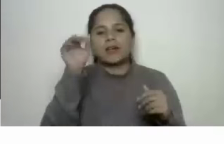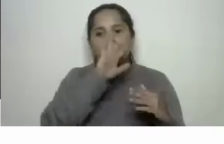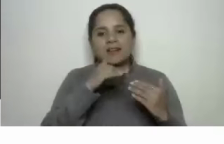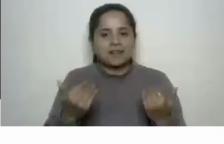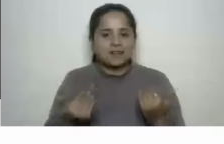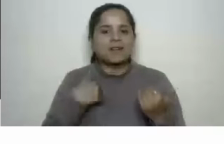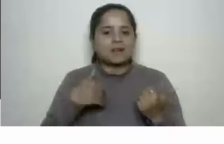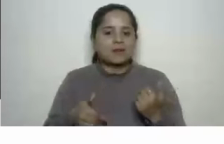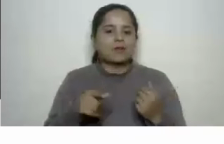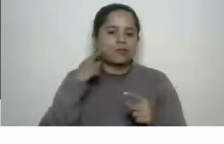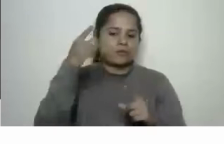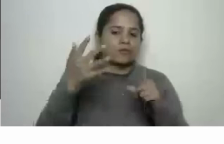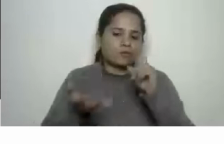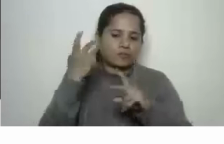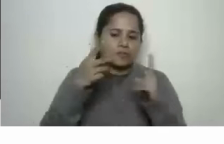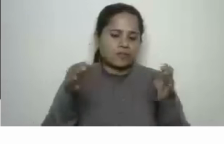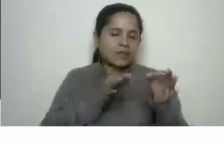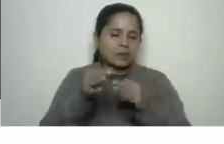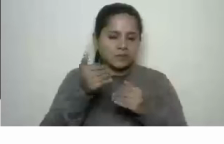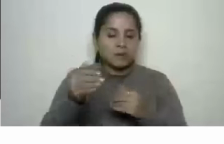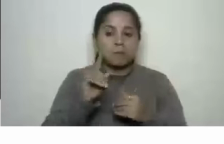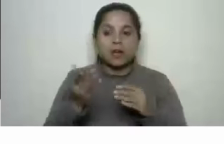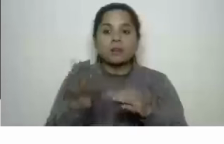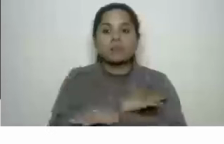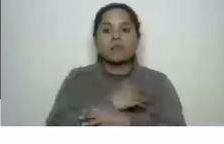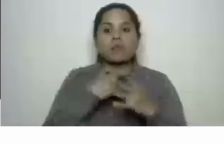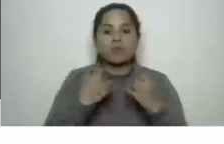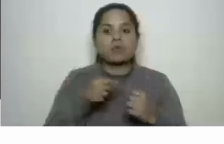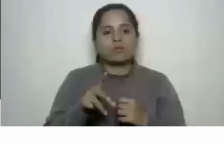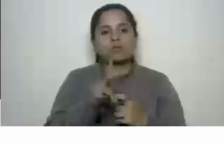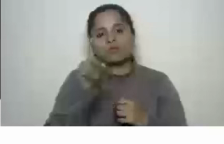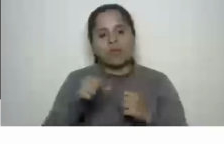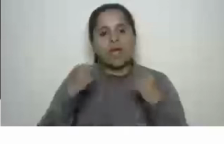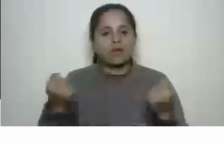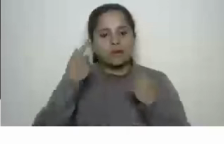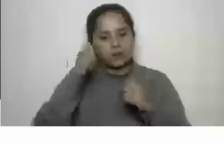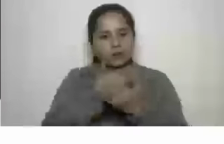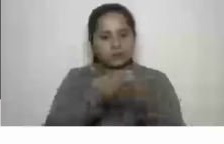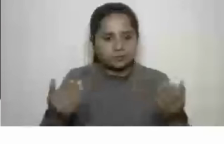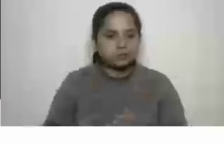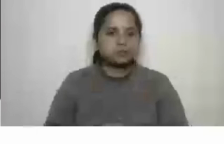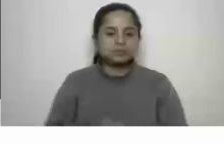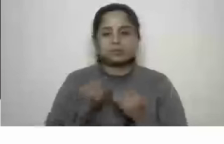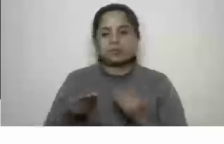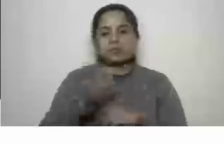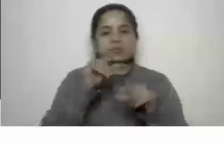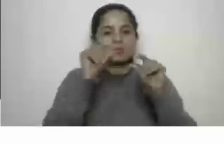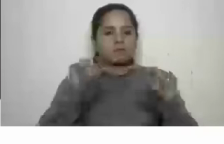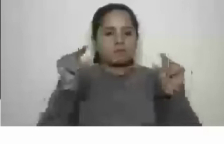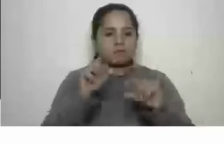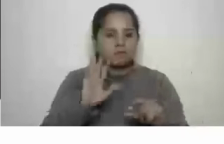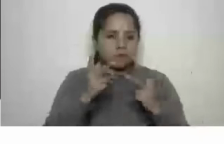to get there after a while. But before that, here we have another activity for you. So here I have a sentence on the